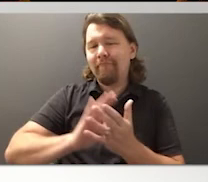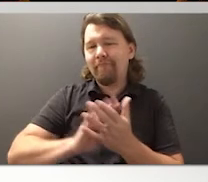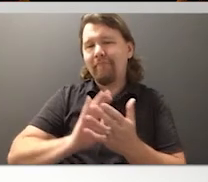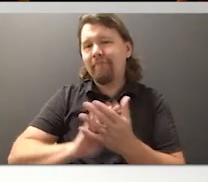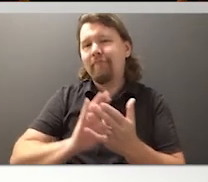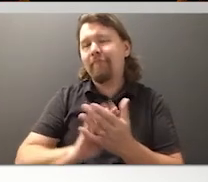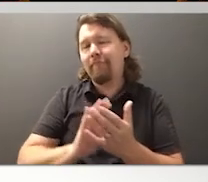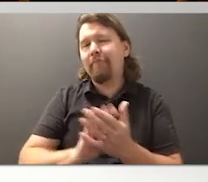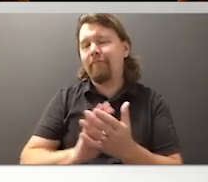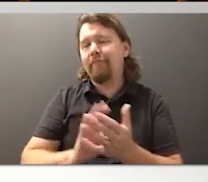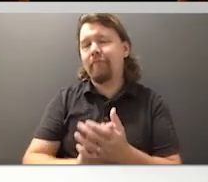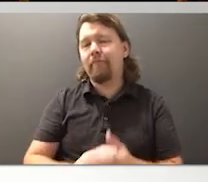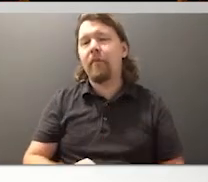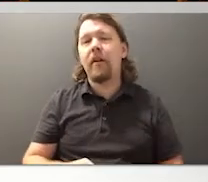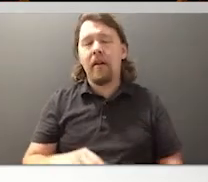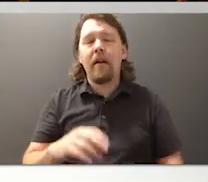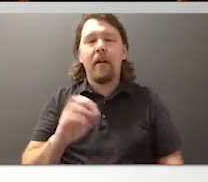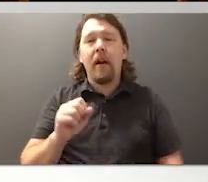I'm gonna.